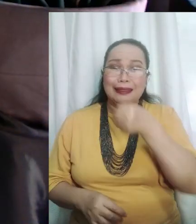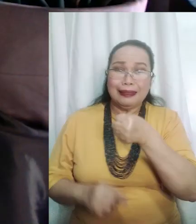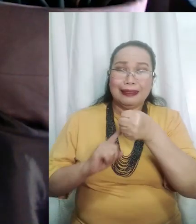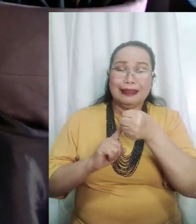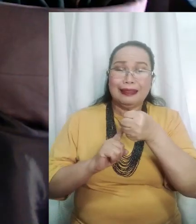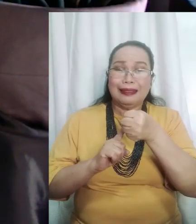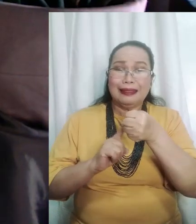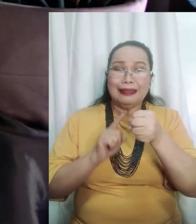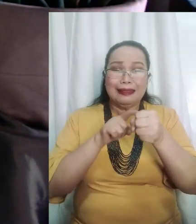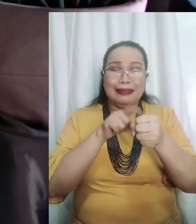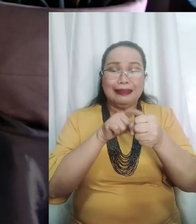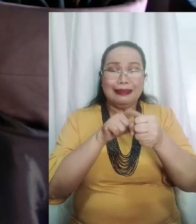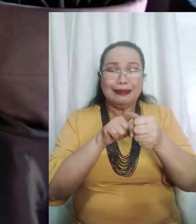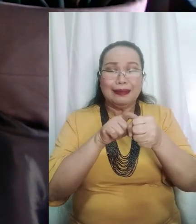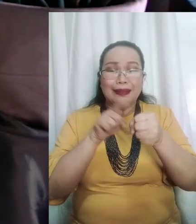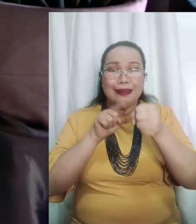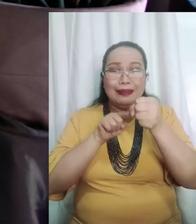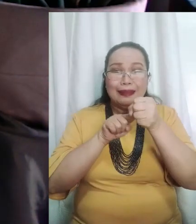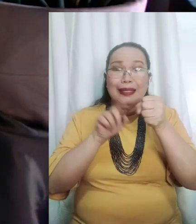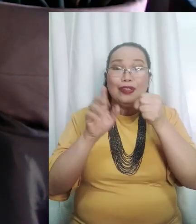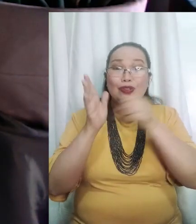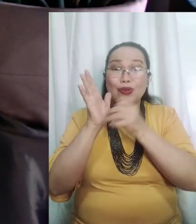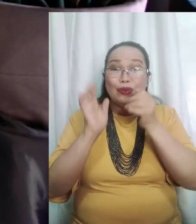Joseph ran out, and